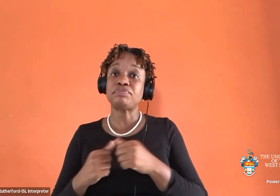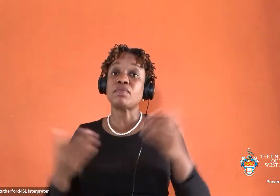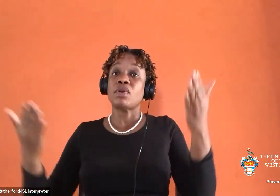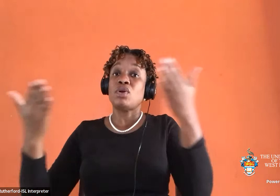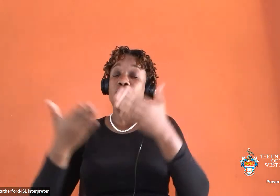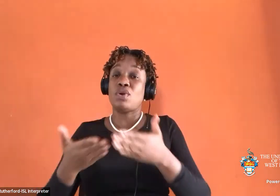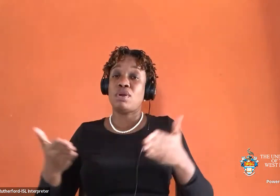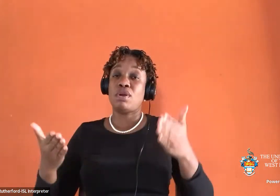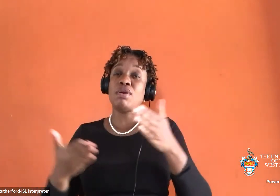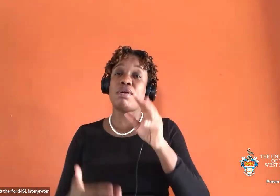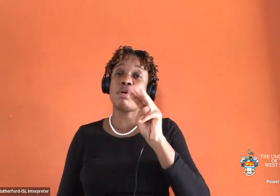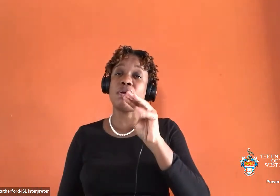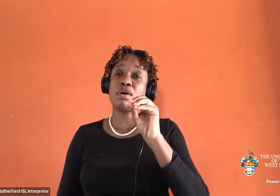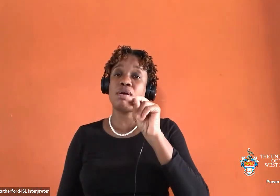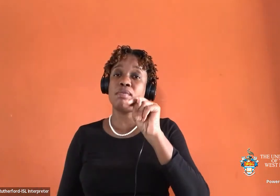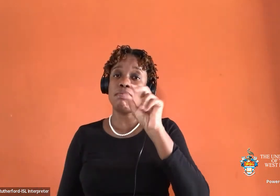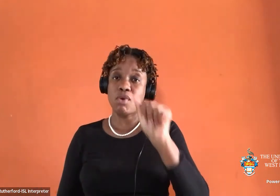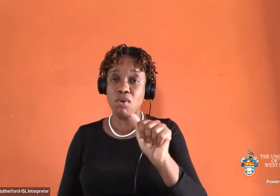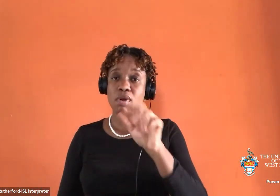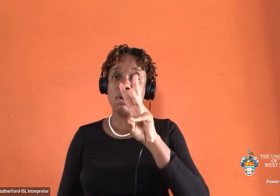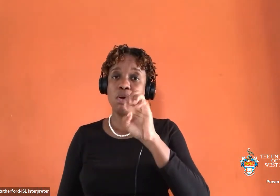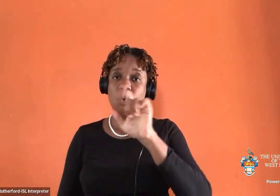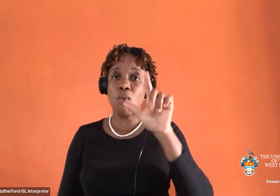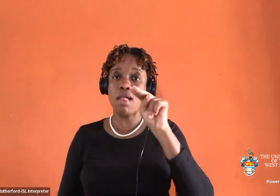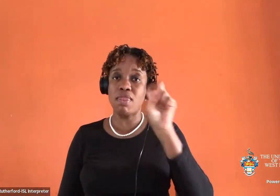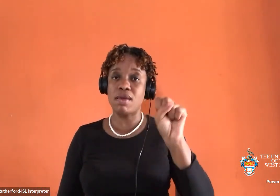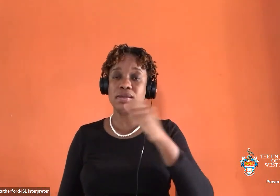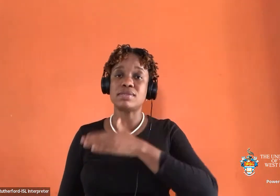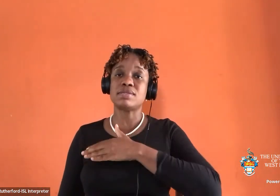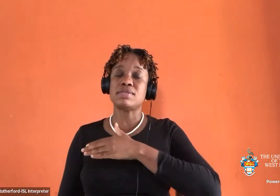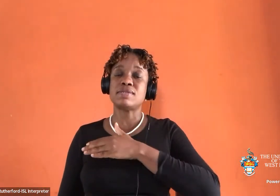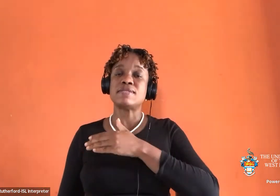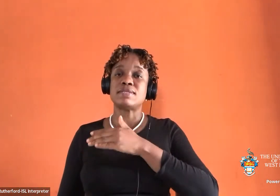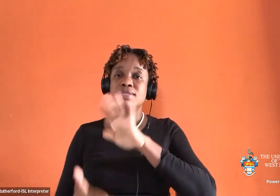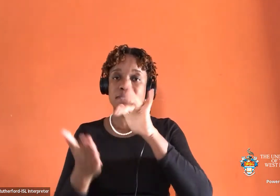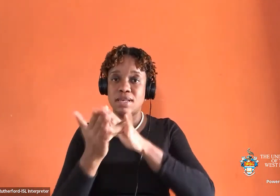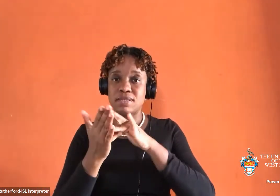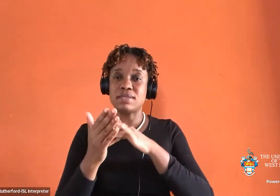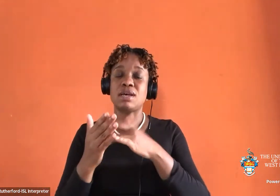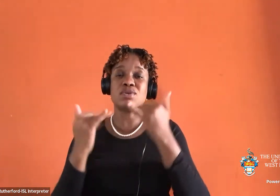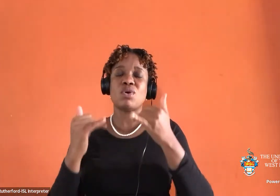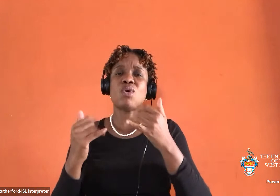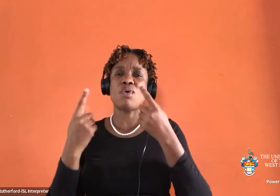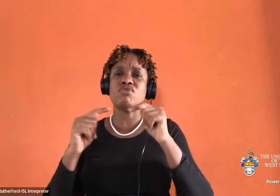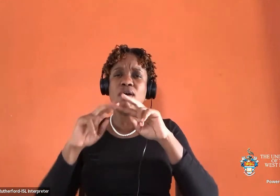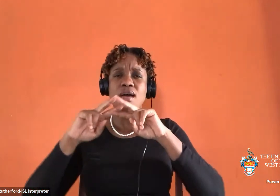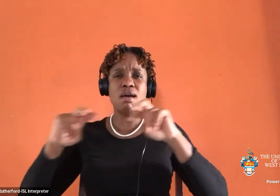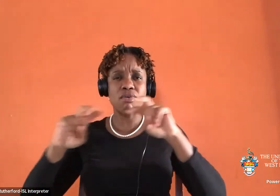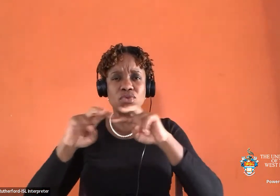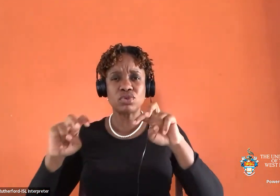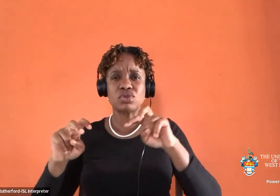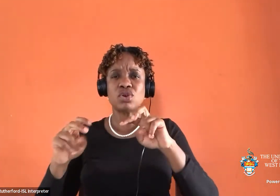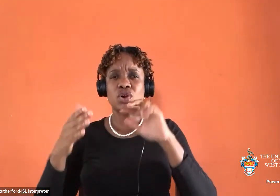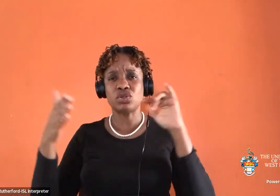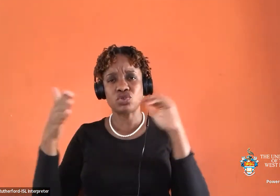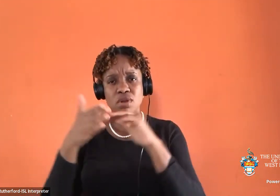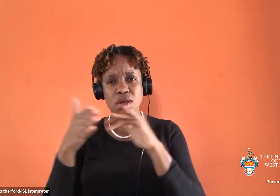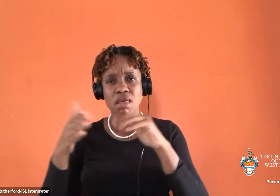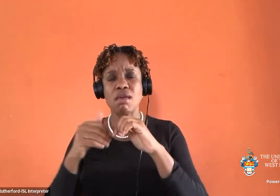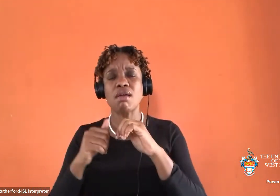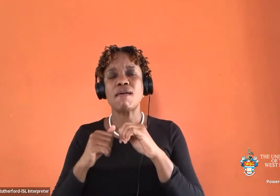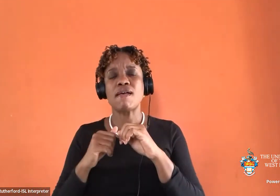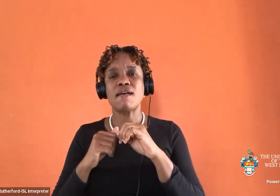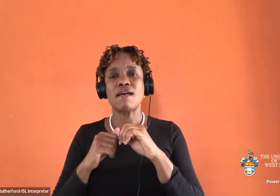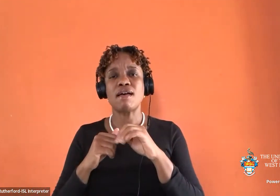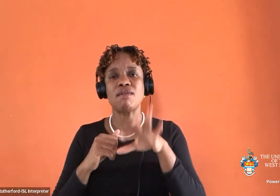Center, we're in the process of looking at a study that seeks to examine just that, how it is that